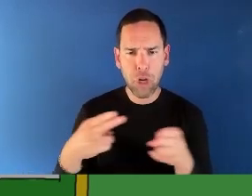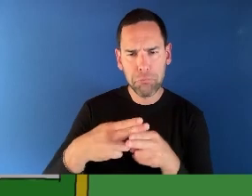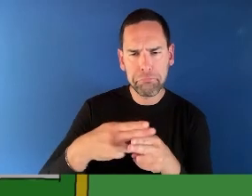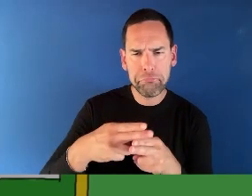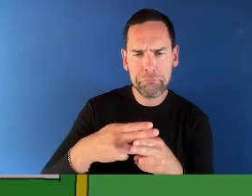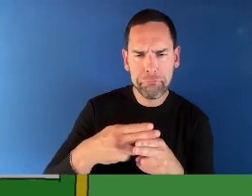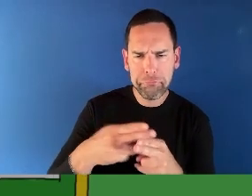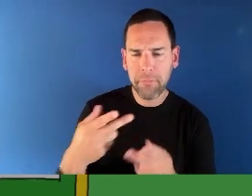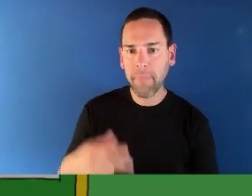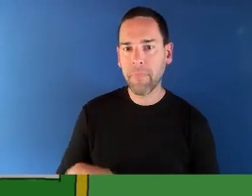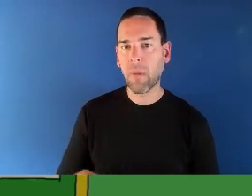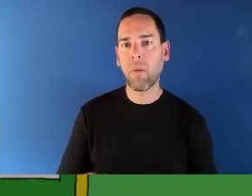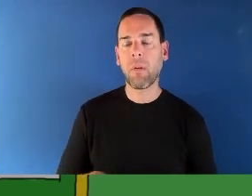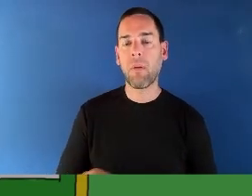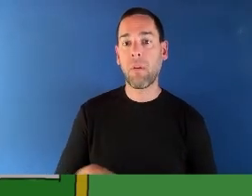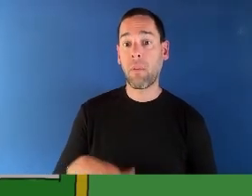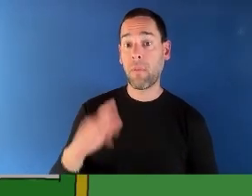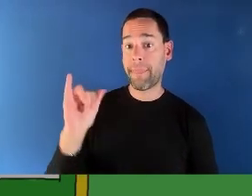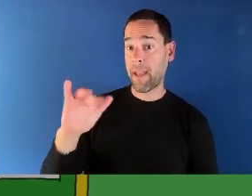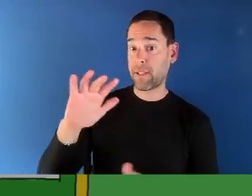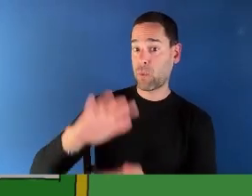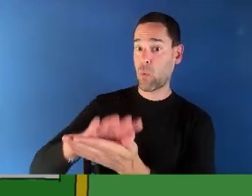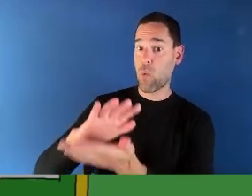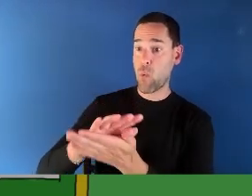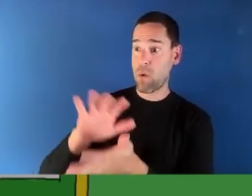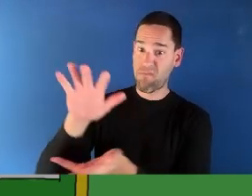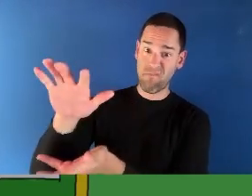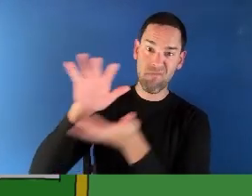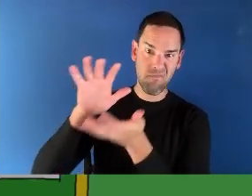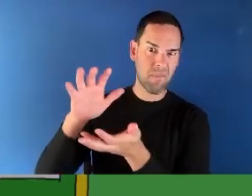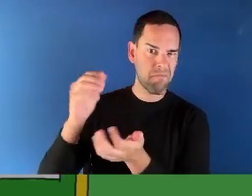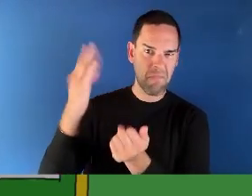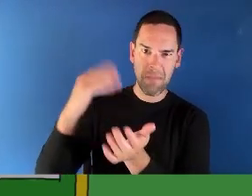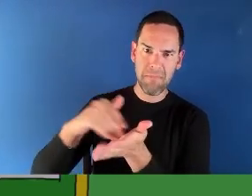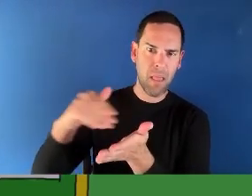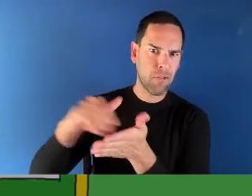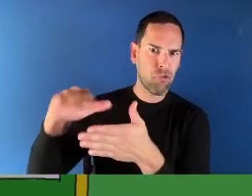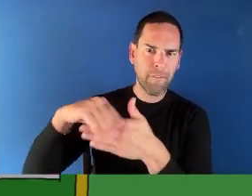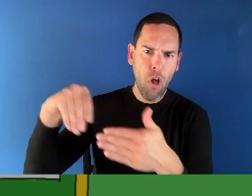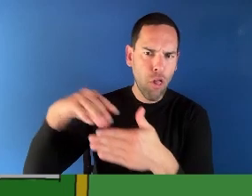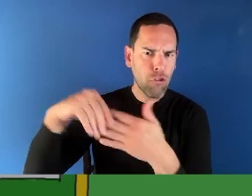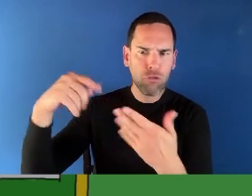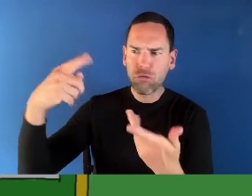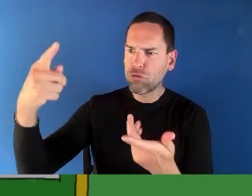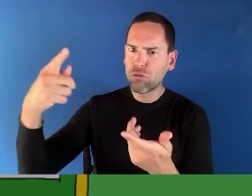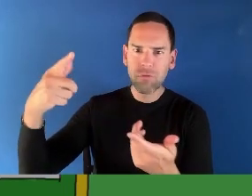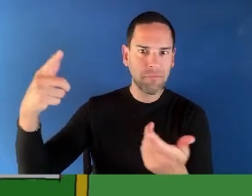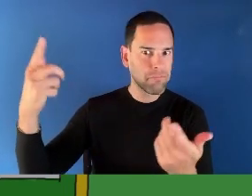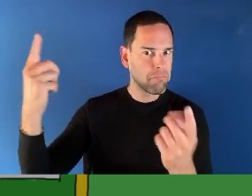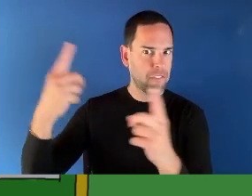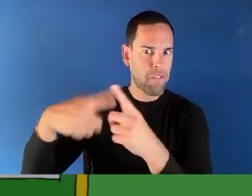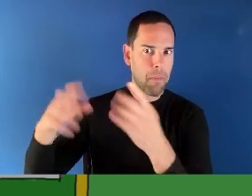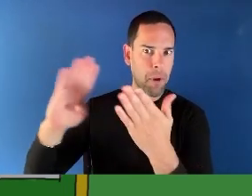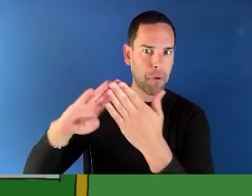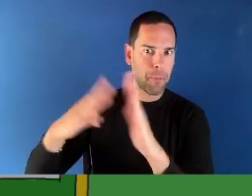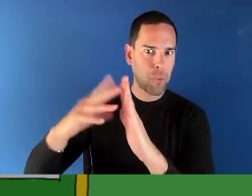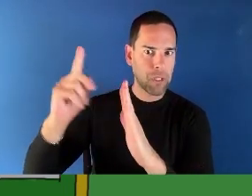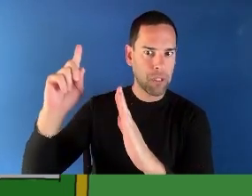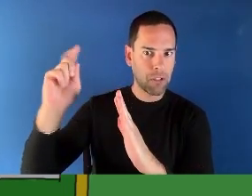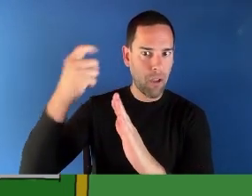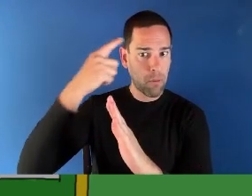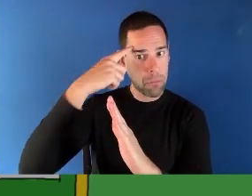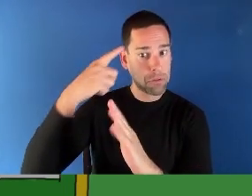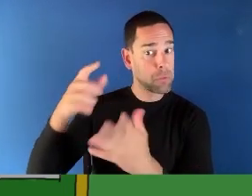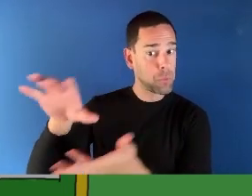had approved this multi-million dollar bond. Um, Community-wide project to improve our high